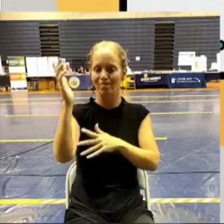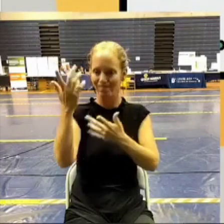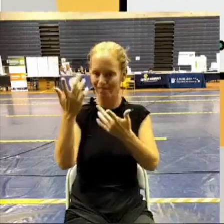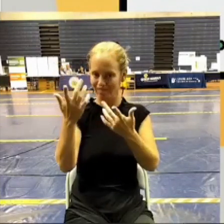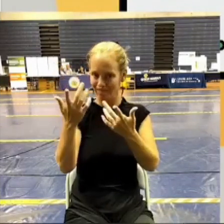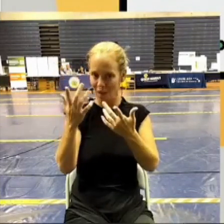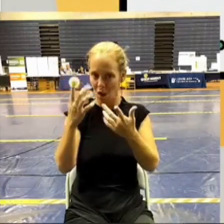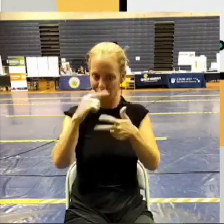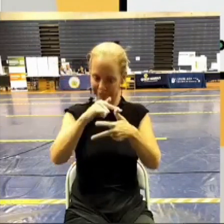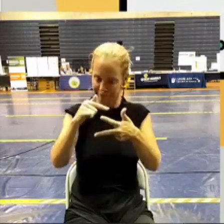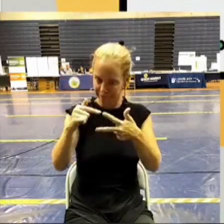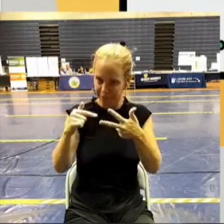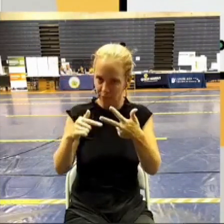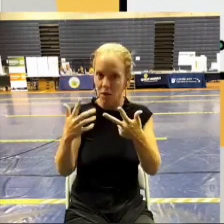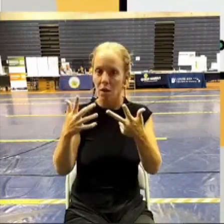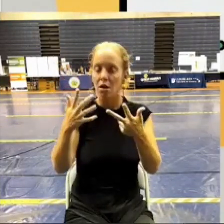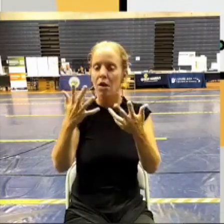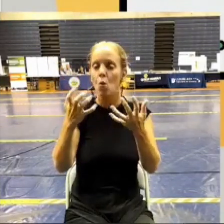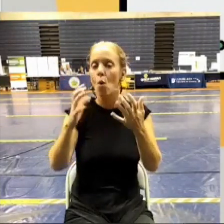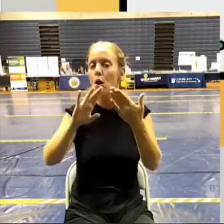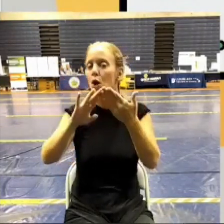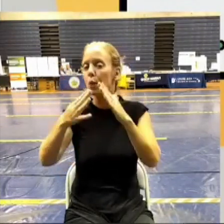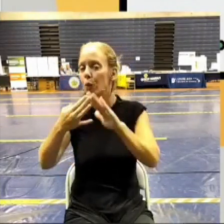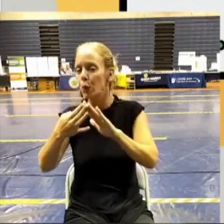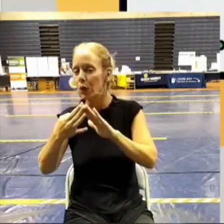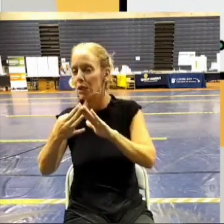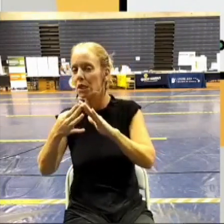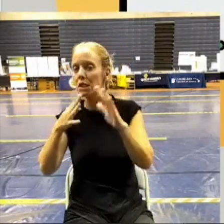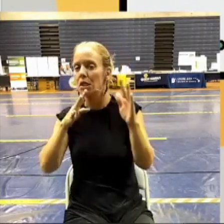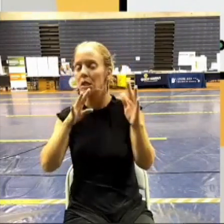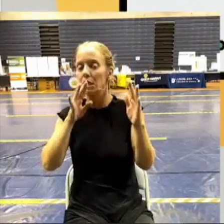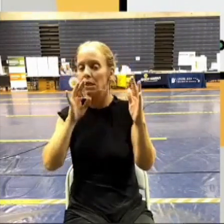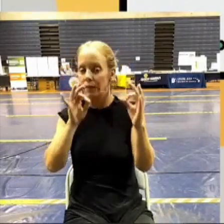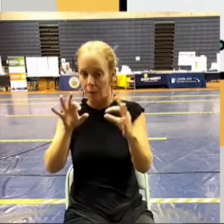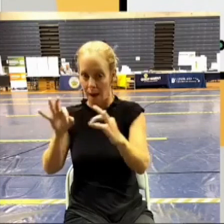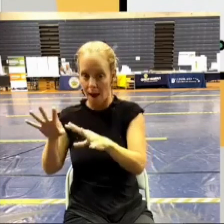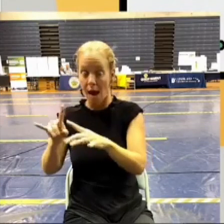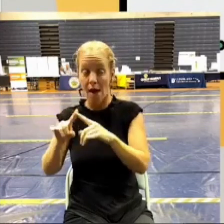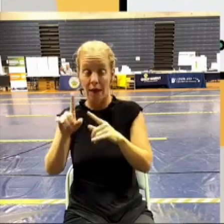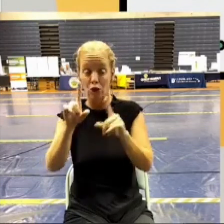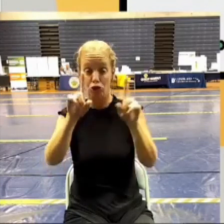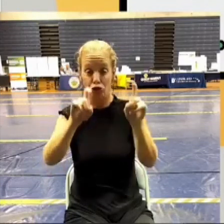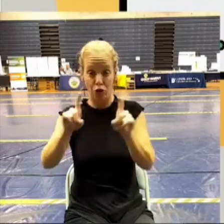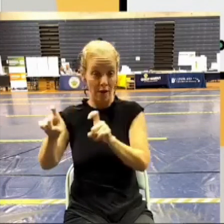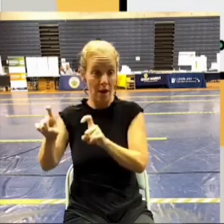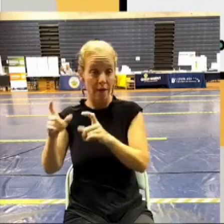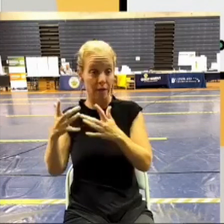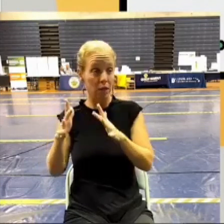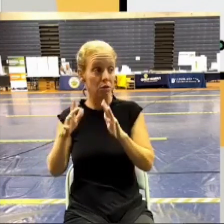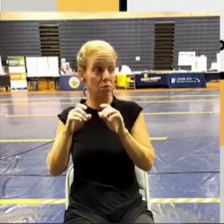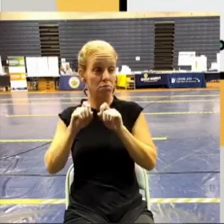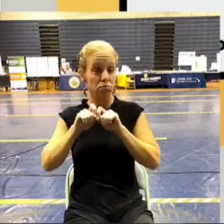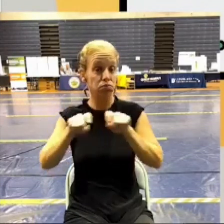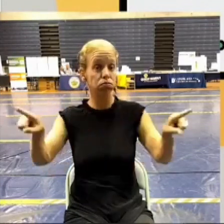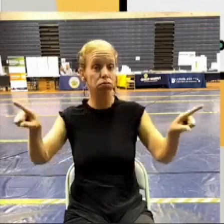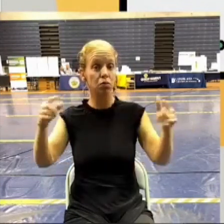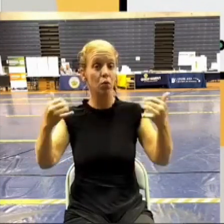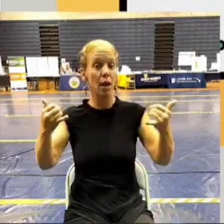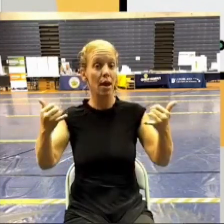site. The survey goes live today. I think it is live.